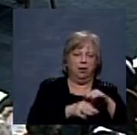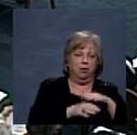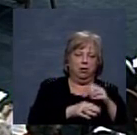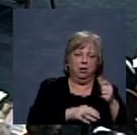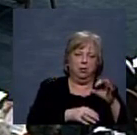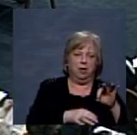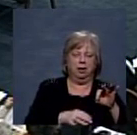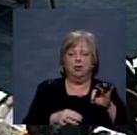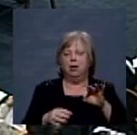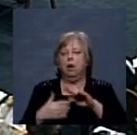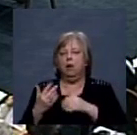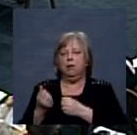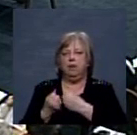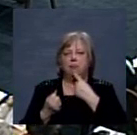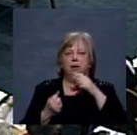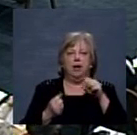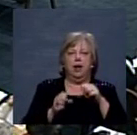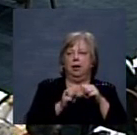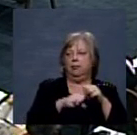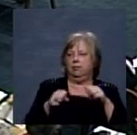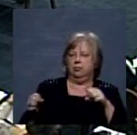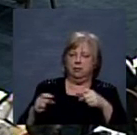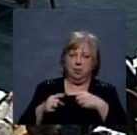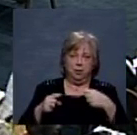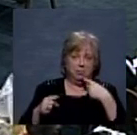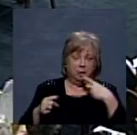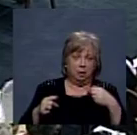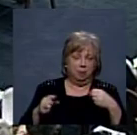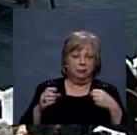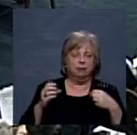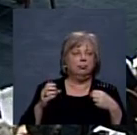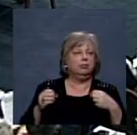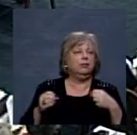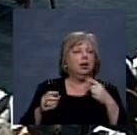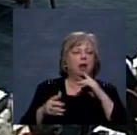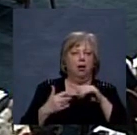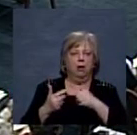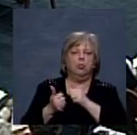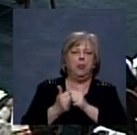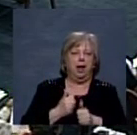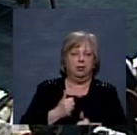favor indicate by saying aye. Aye. Opposed, say nay. The ordinances have passed.